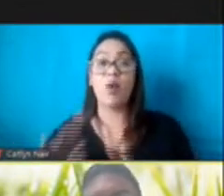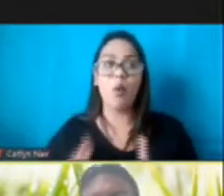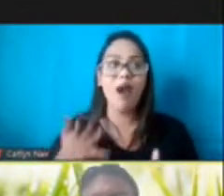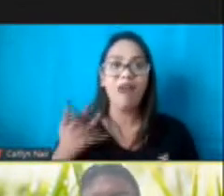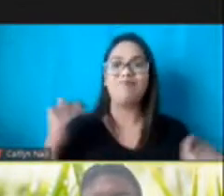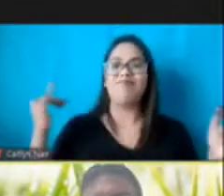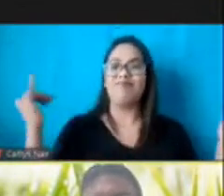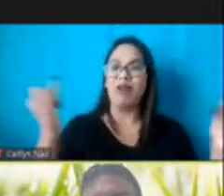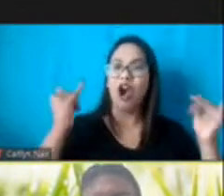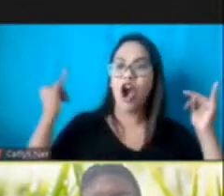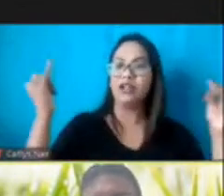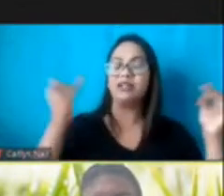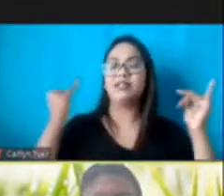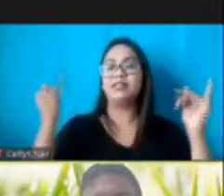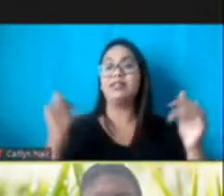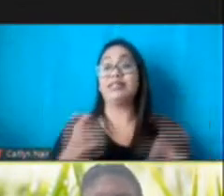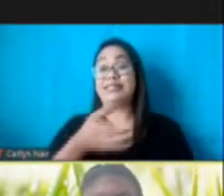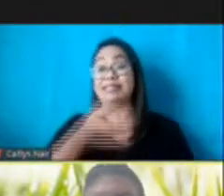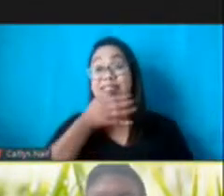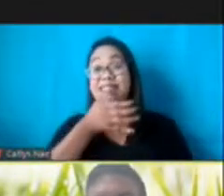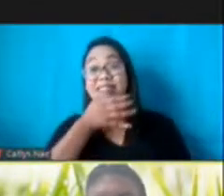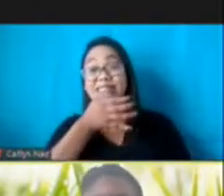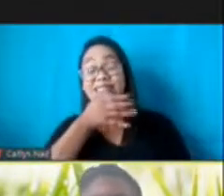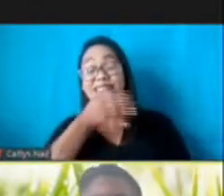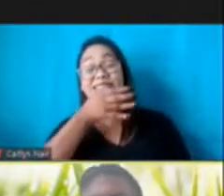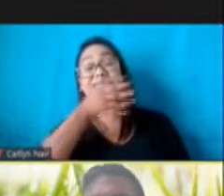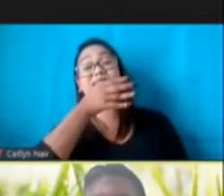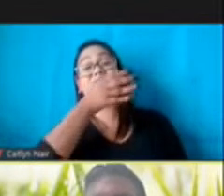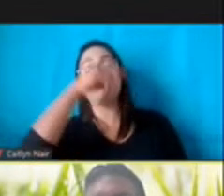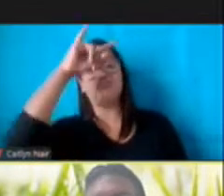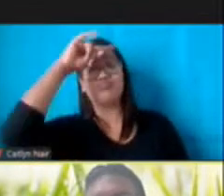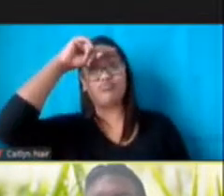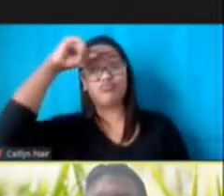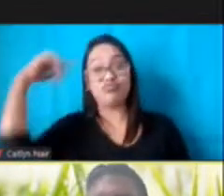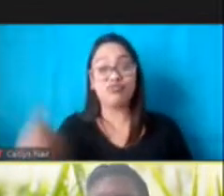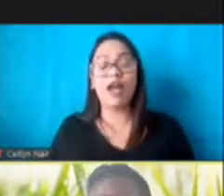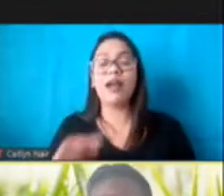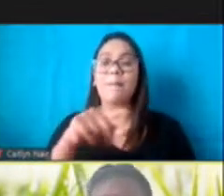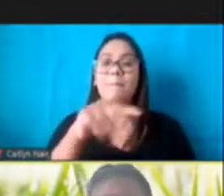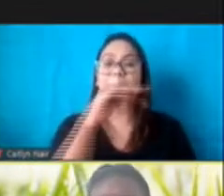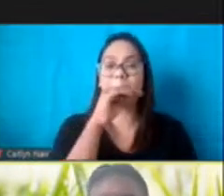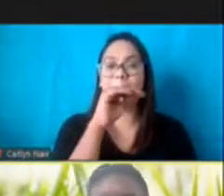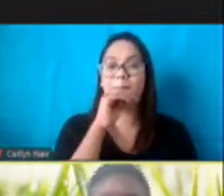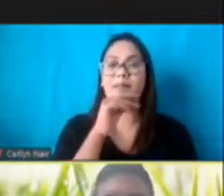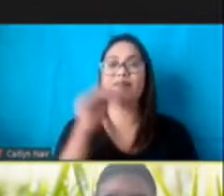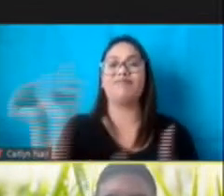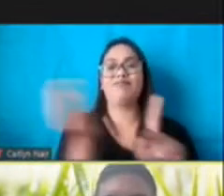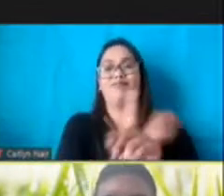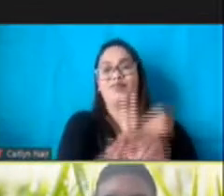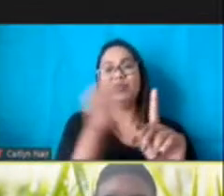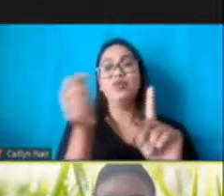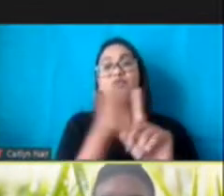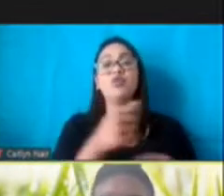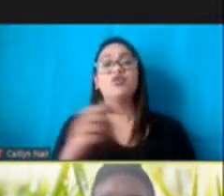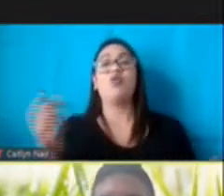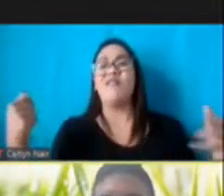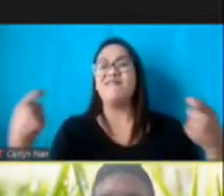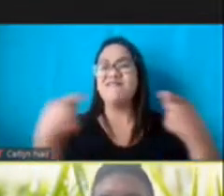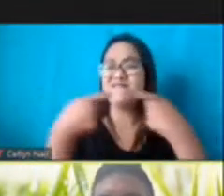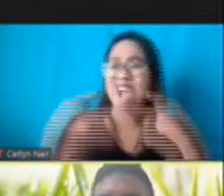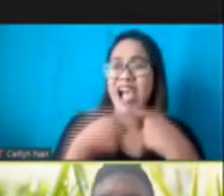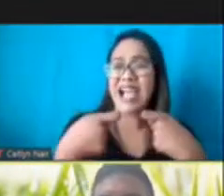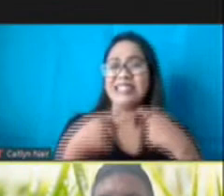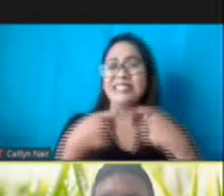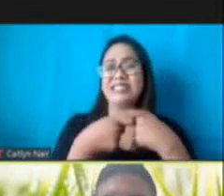do a little bit too excessively, and that leads to violence and so on. And again, we've got to keep in mind, we've just ended the